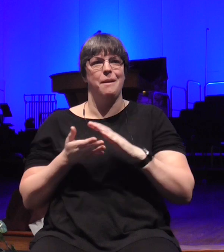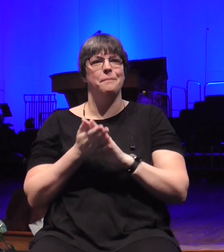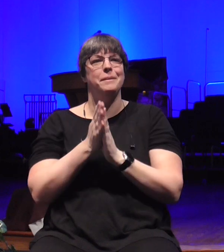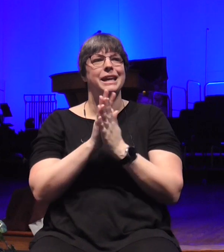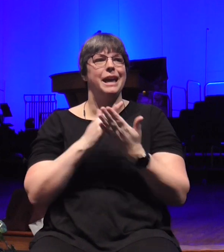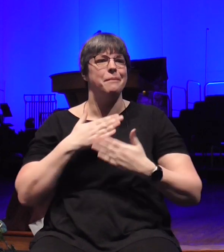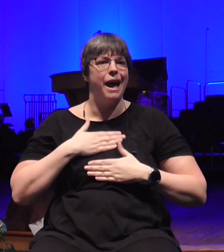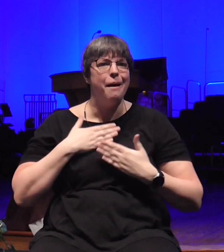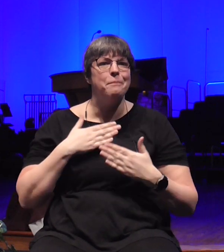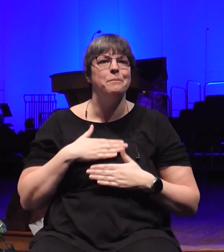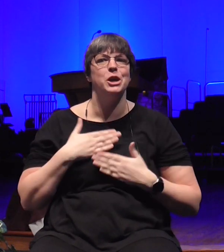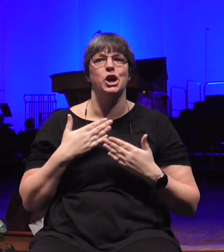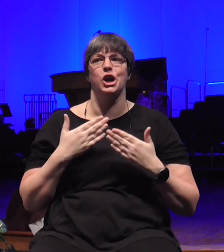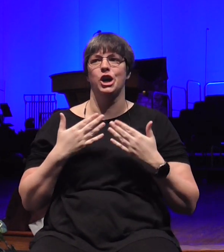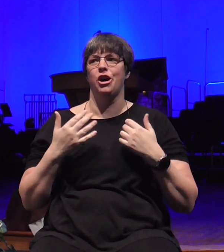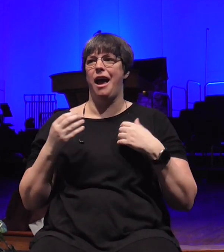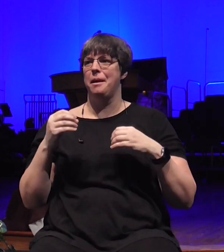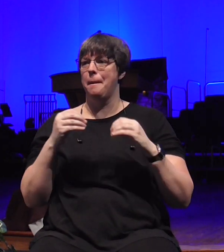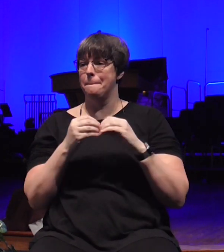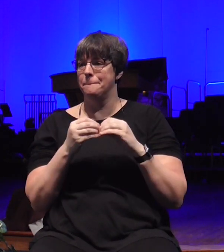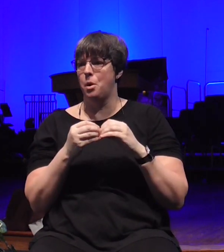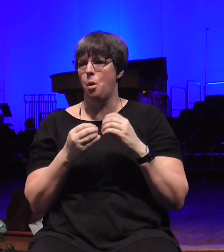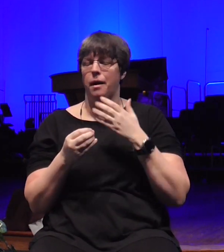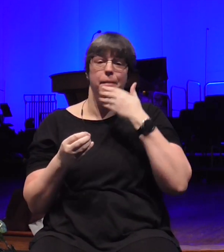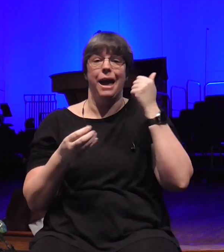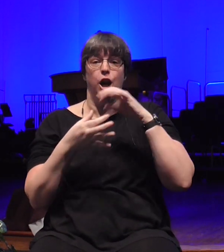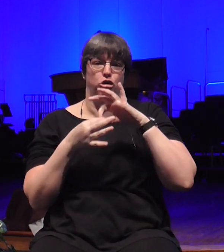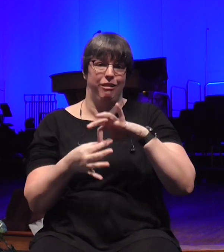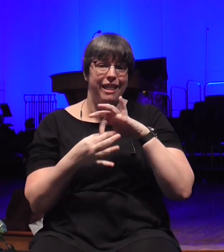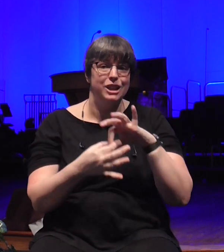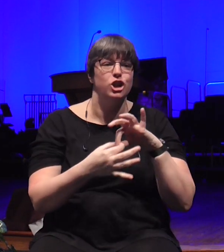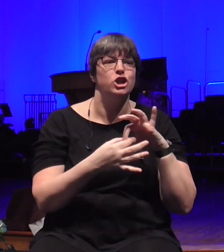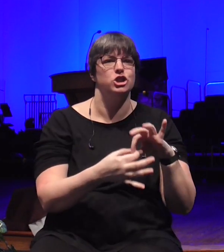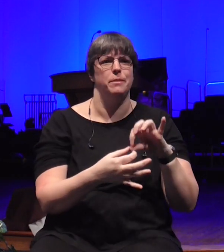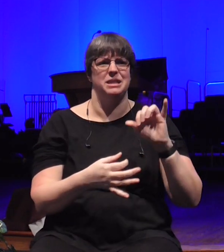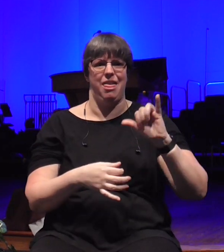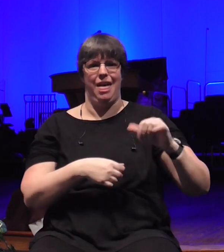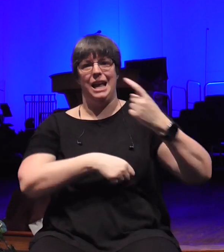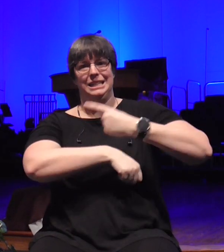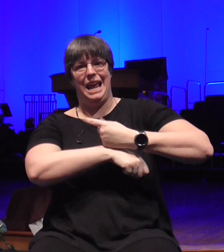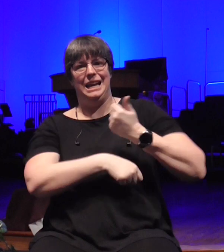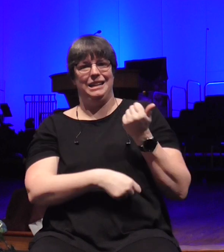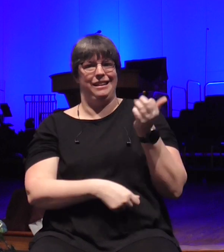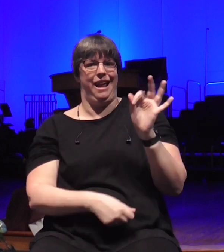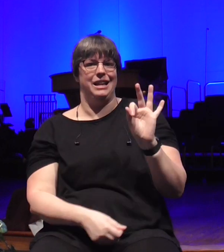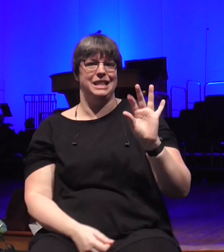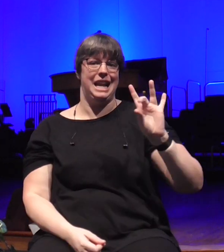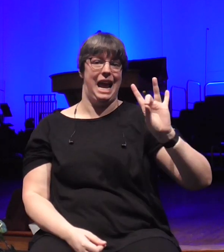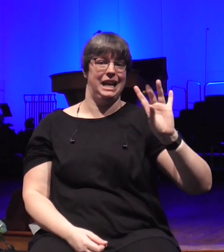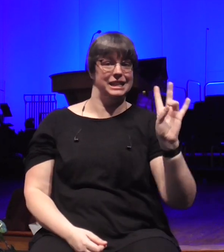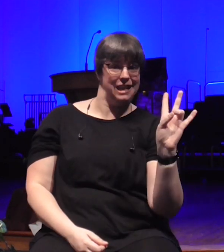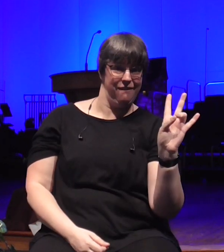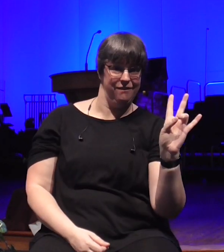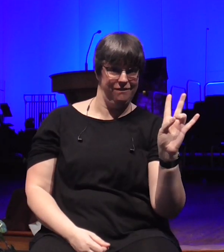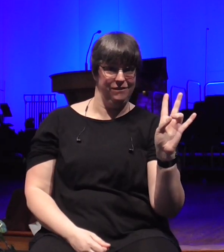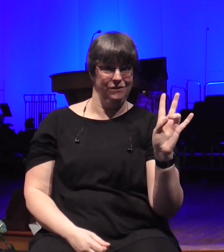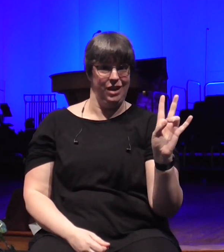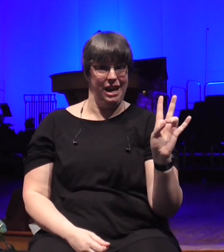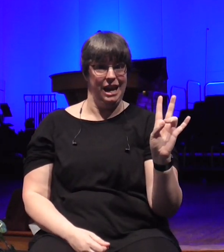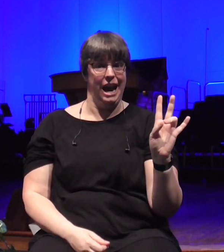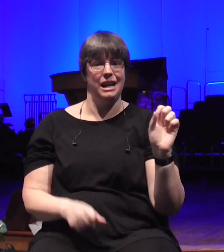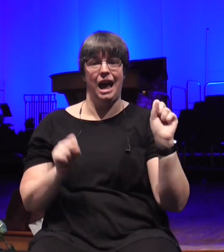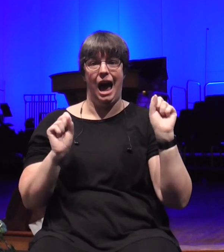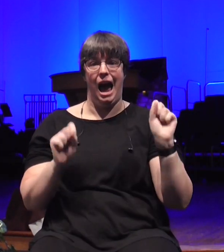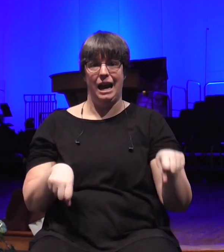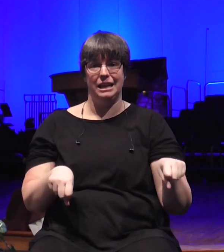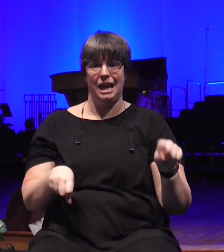happier. I began to have more functional relationships until that day in 1987, standing out on the patio in front of our former sanctuary. I